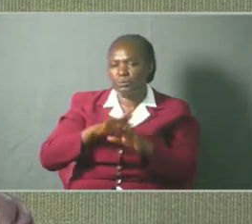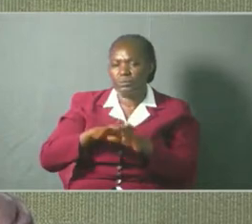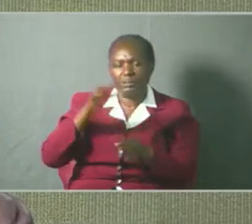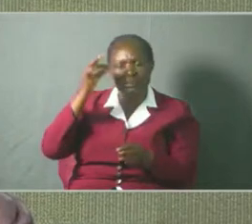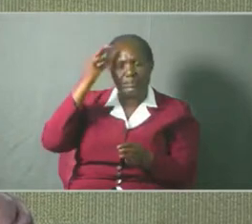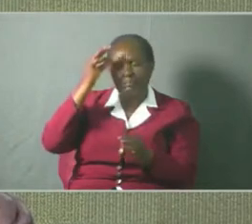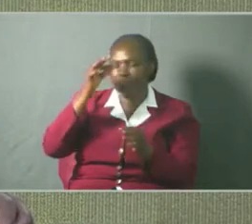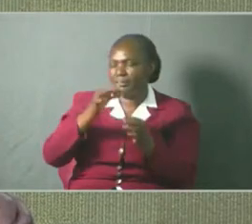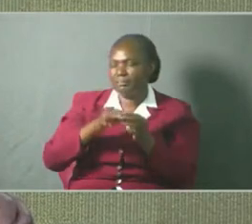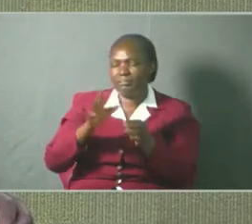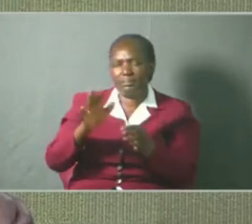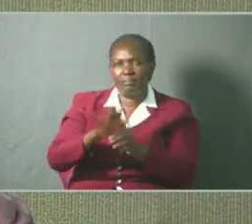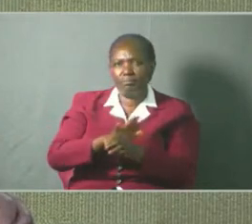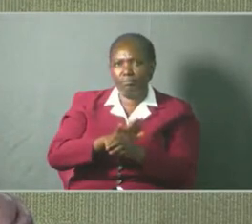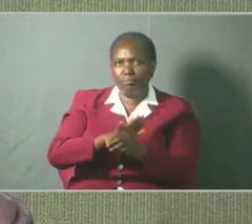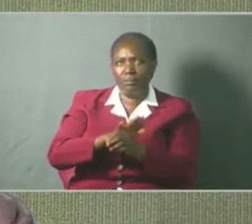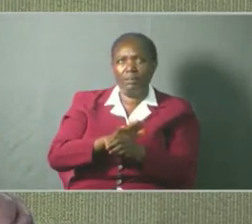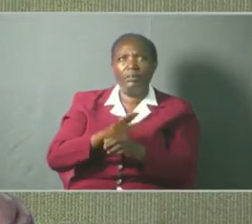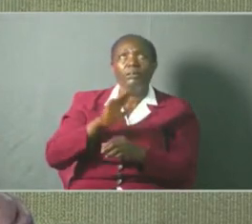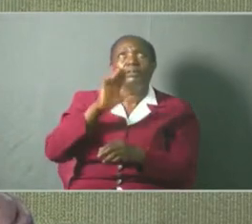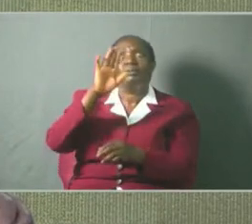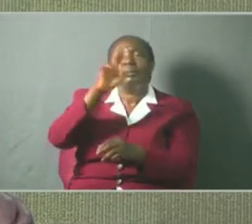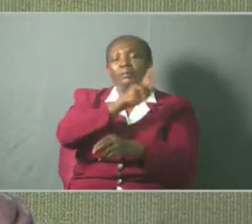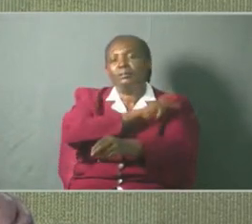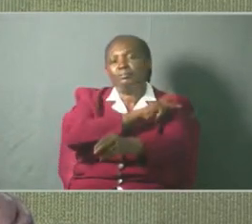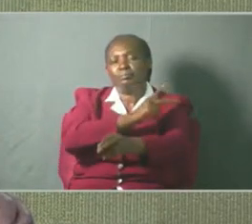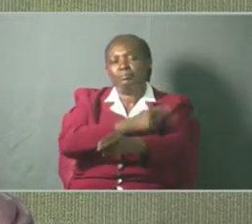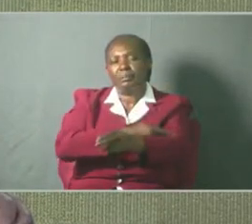faithfulness, of your power to heal.